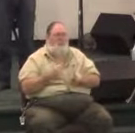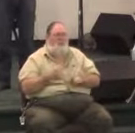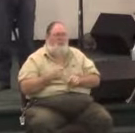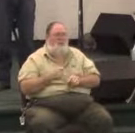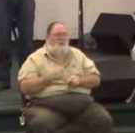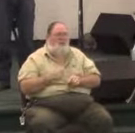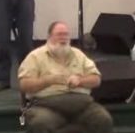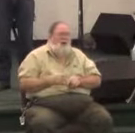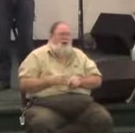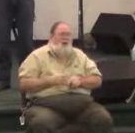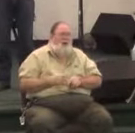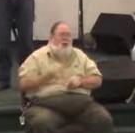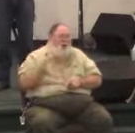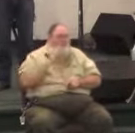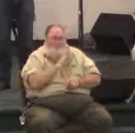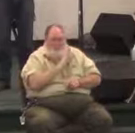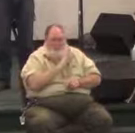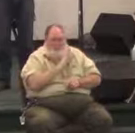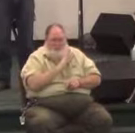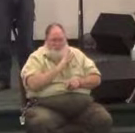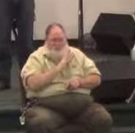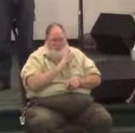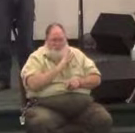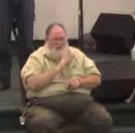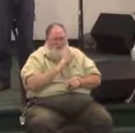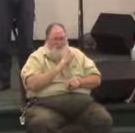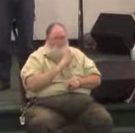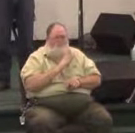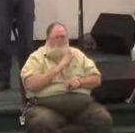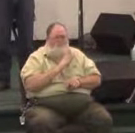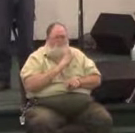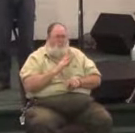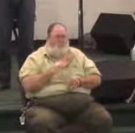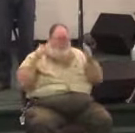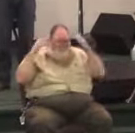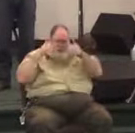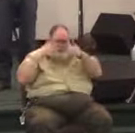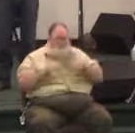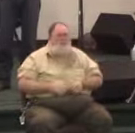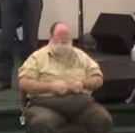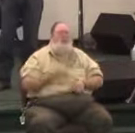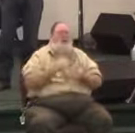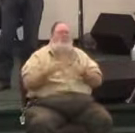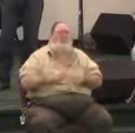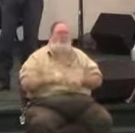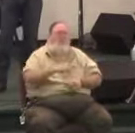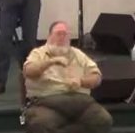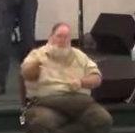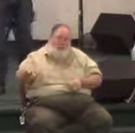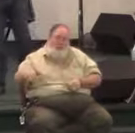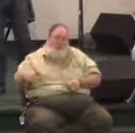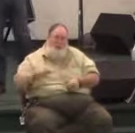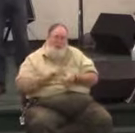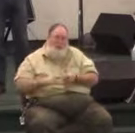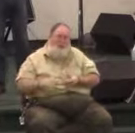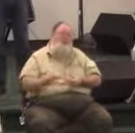agricultural standpoint because everybody would plant and reap and sow. So He would talk to people